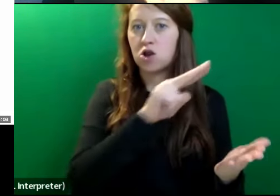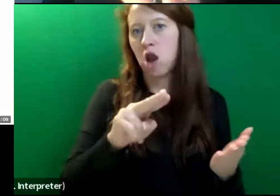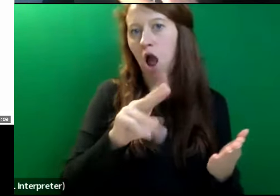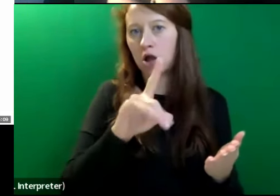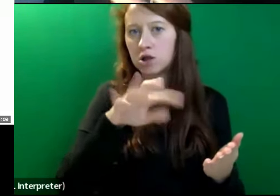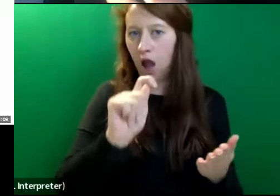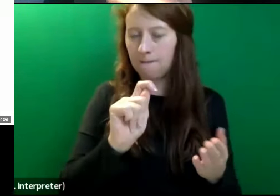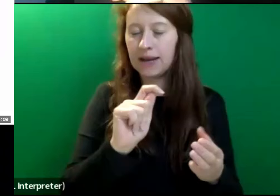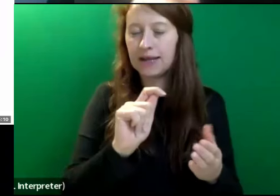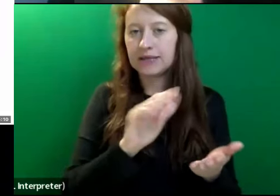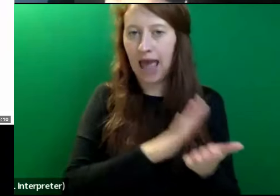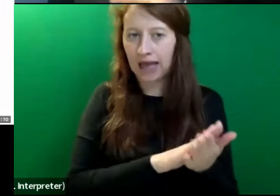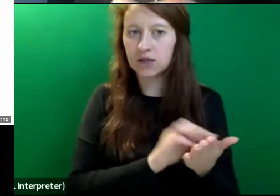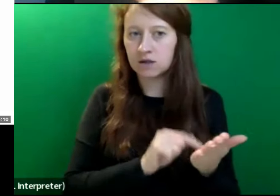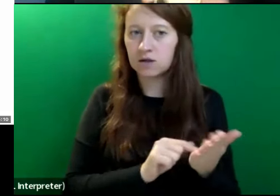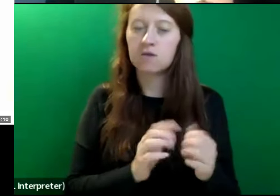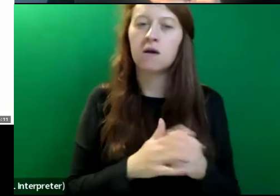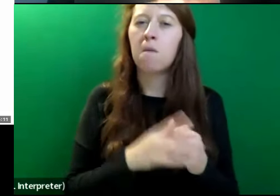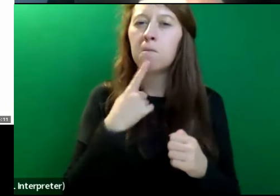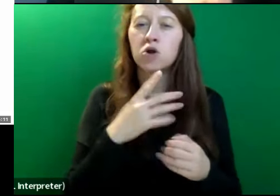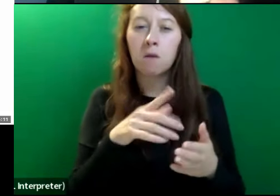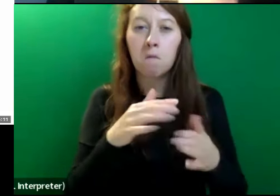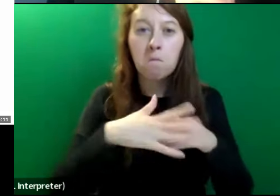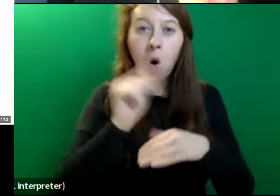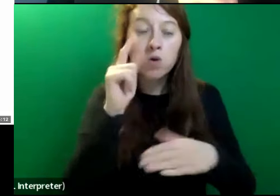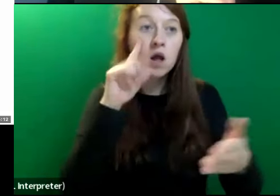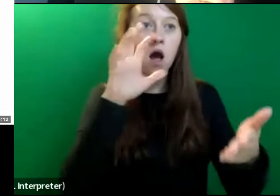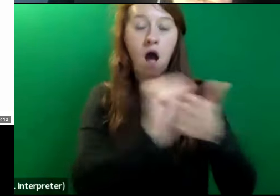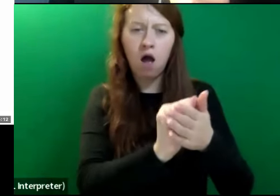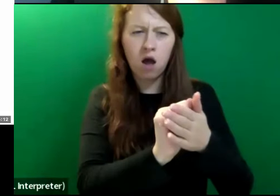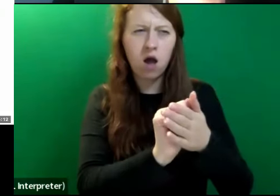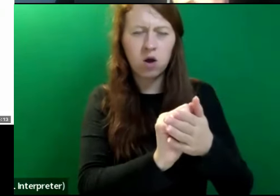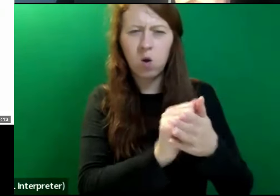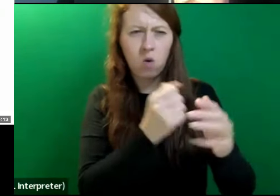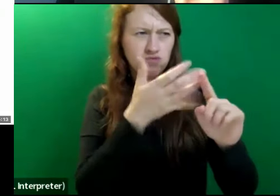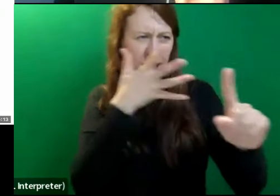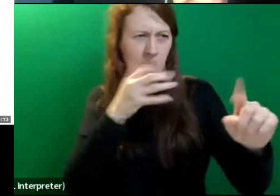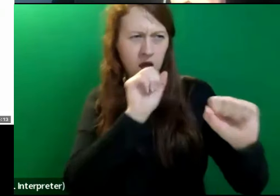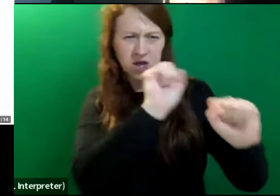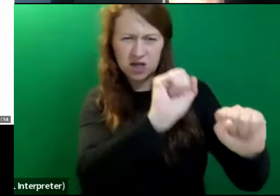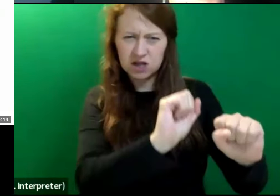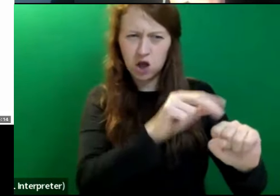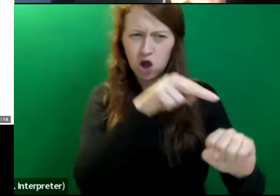significant here, or most significant here, is the large value for null at the top, the very first item here.